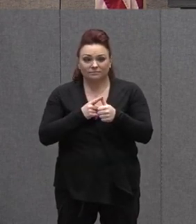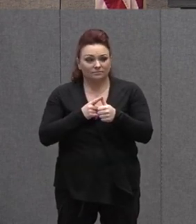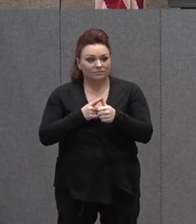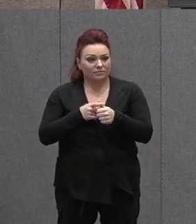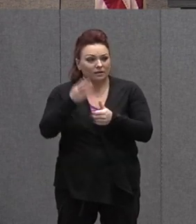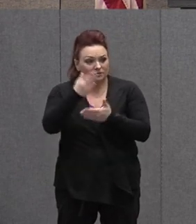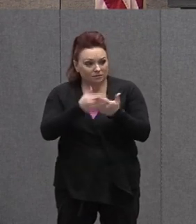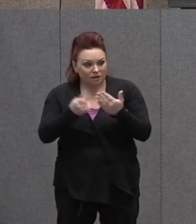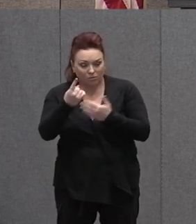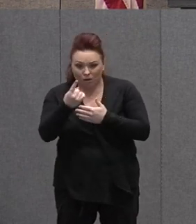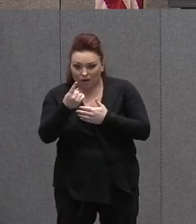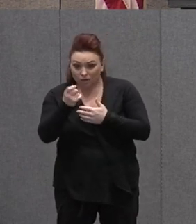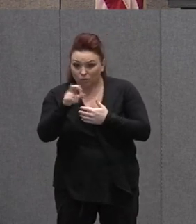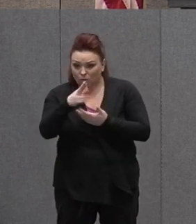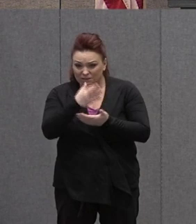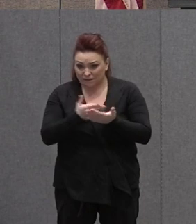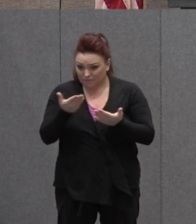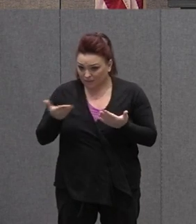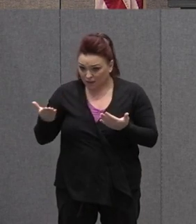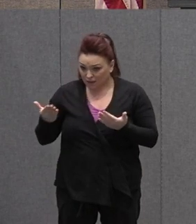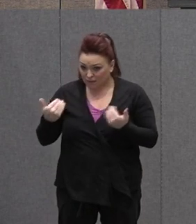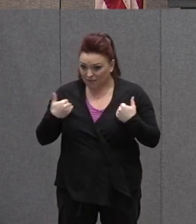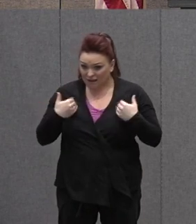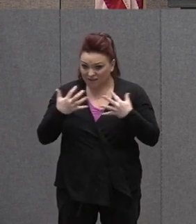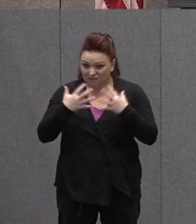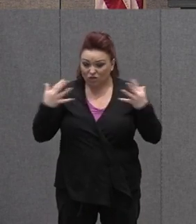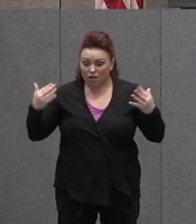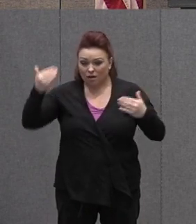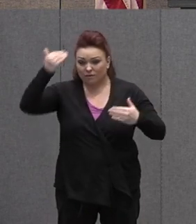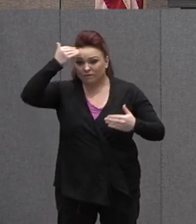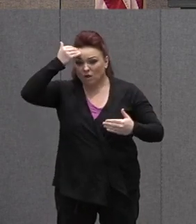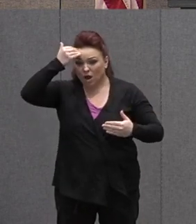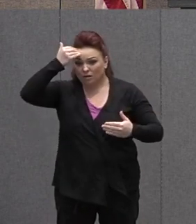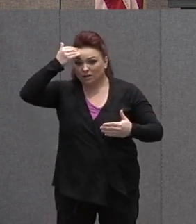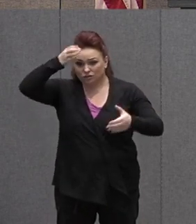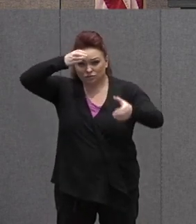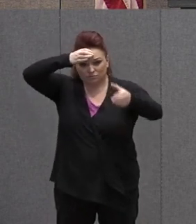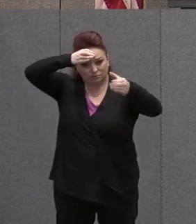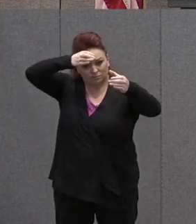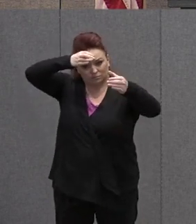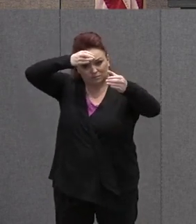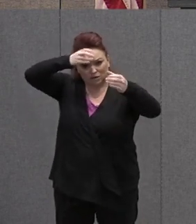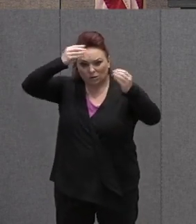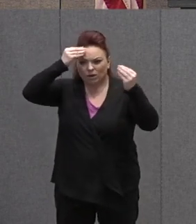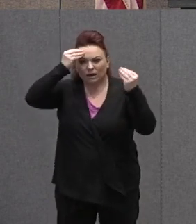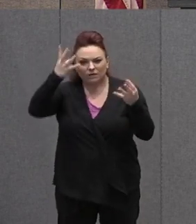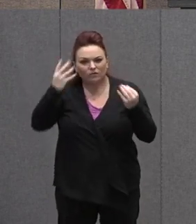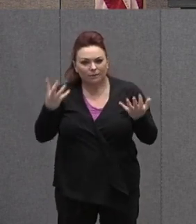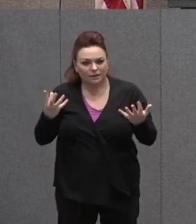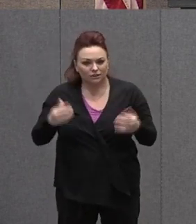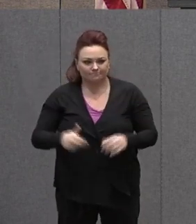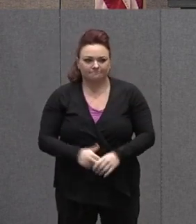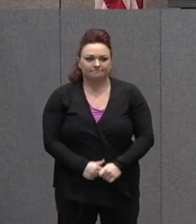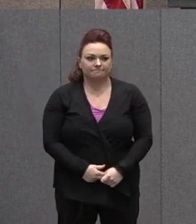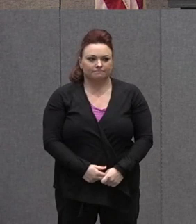Someone or something that has a lot of knowledge or information.